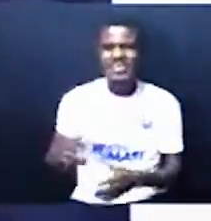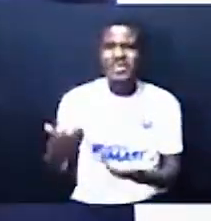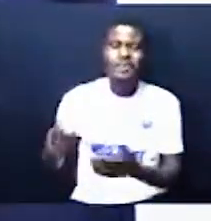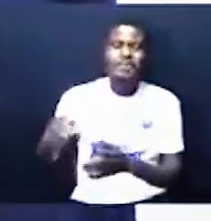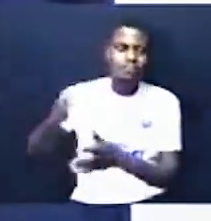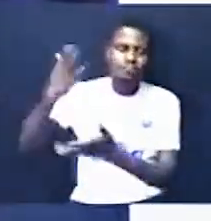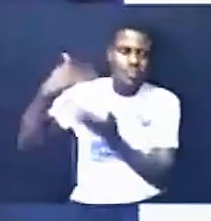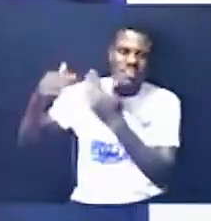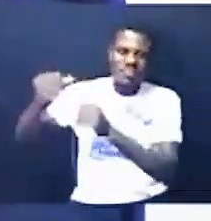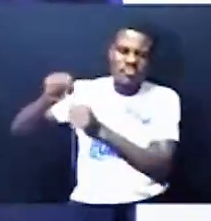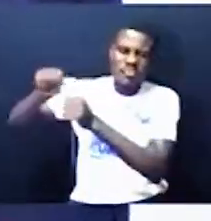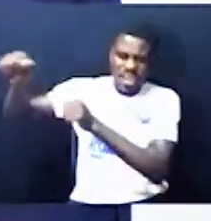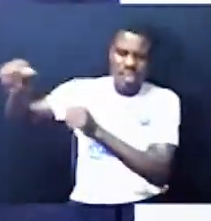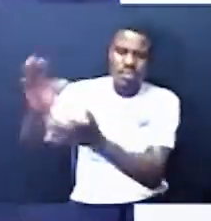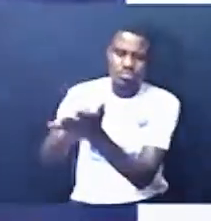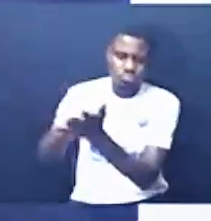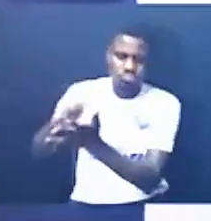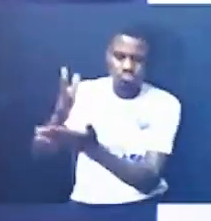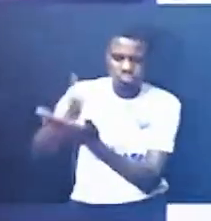somewhere.